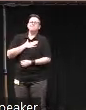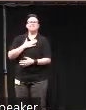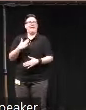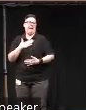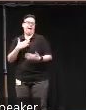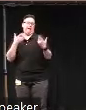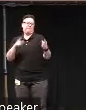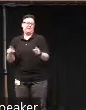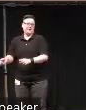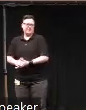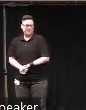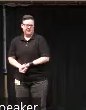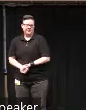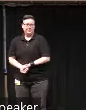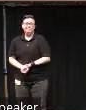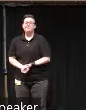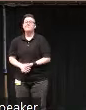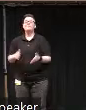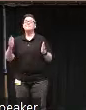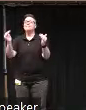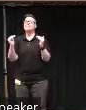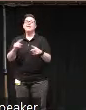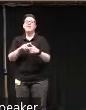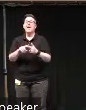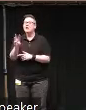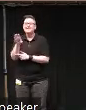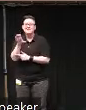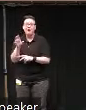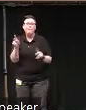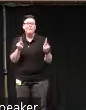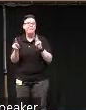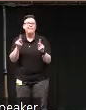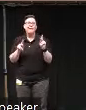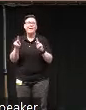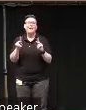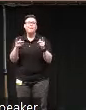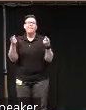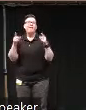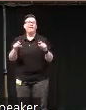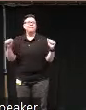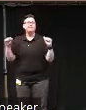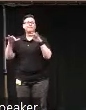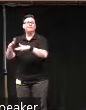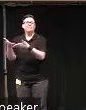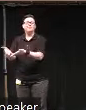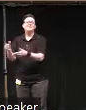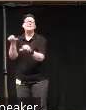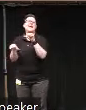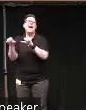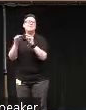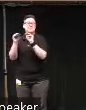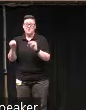event. And then we had that 600 people event that happened at the